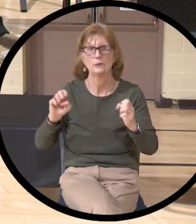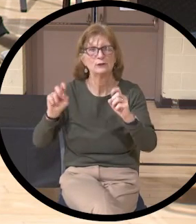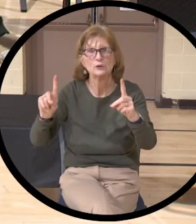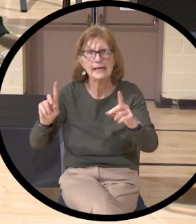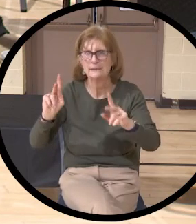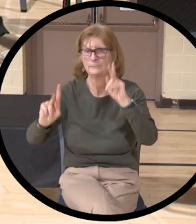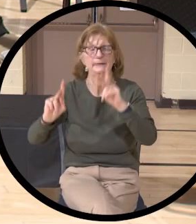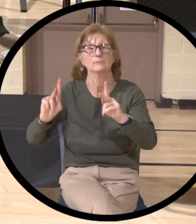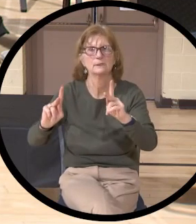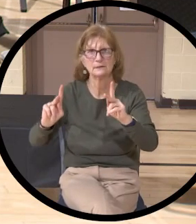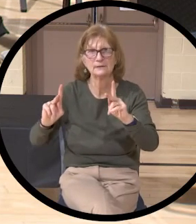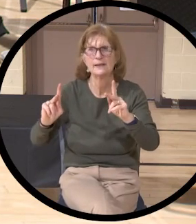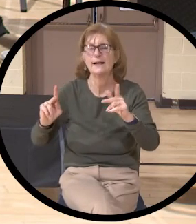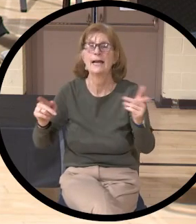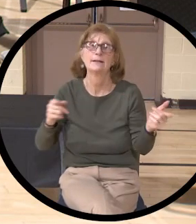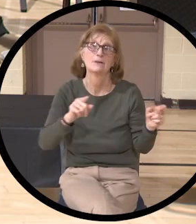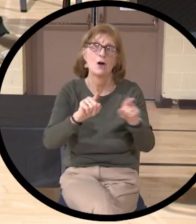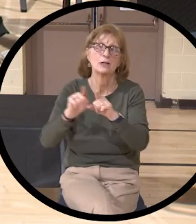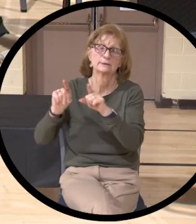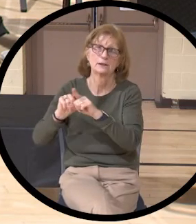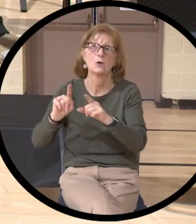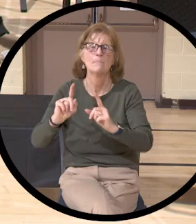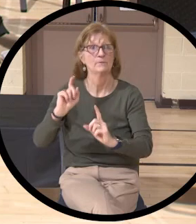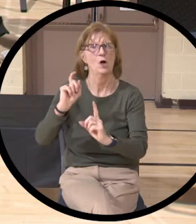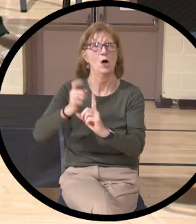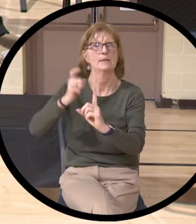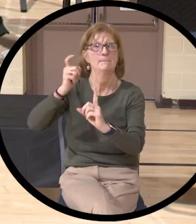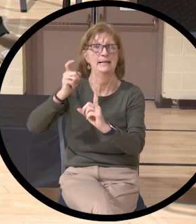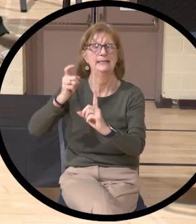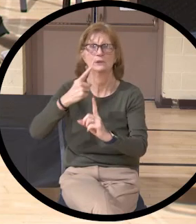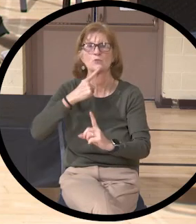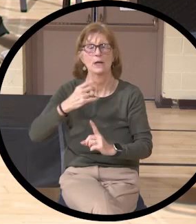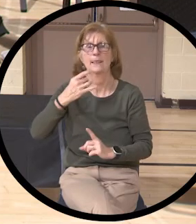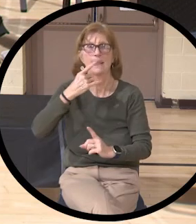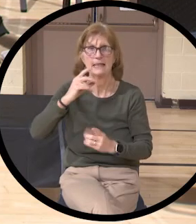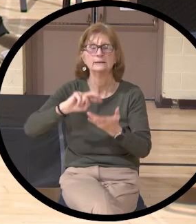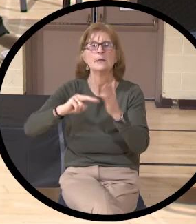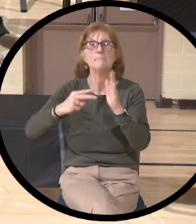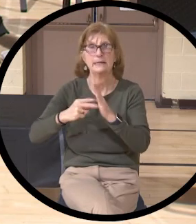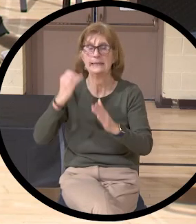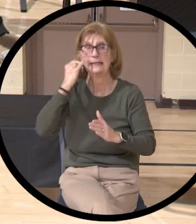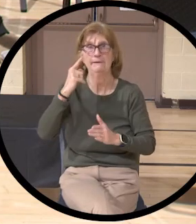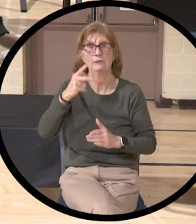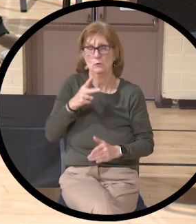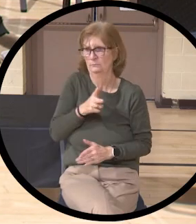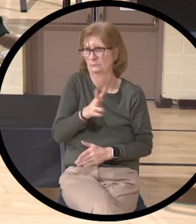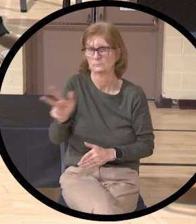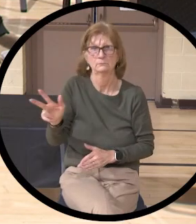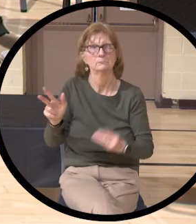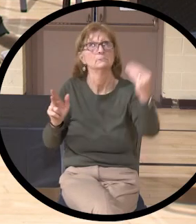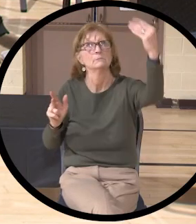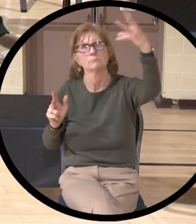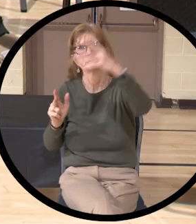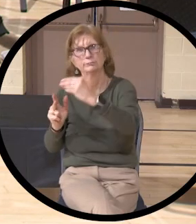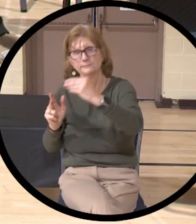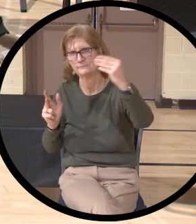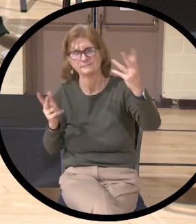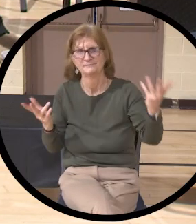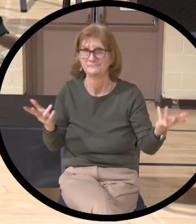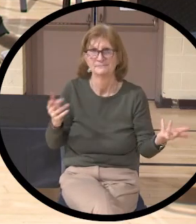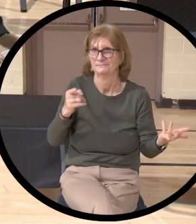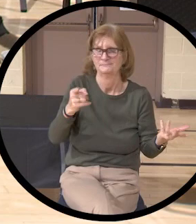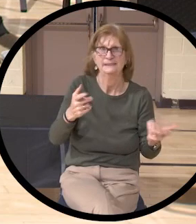state level, but we'd really like to see eventually automated red light enforcement for things like this, because it is something that's sometimes difficult with the